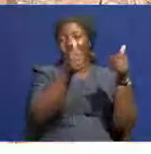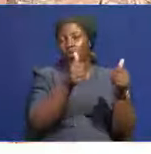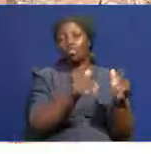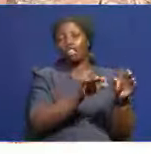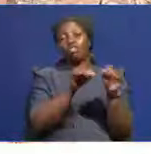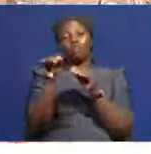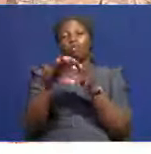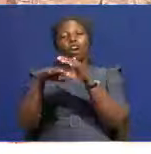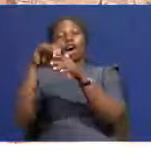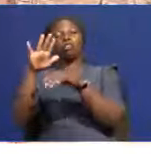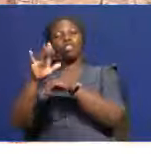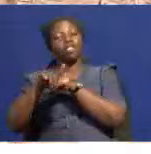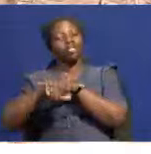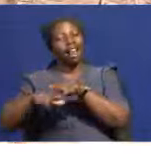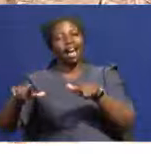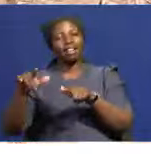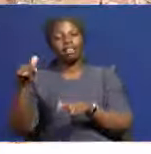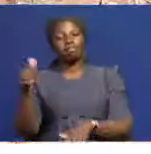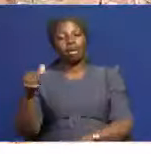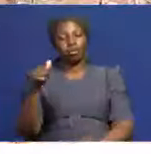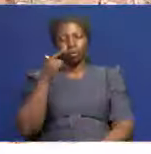land.